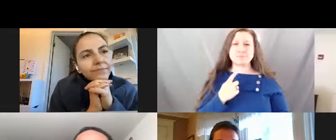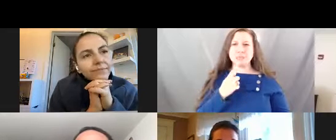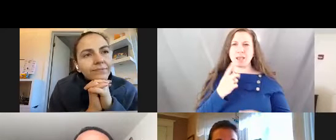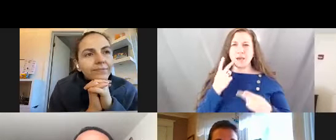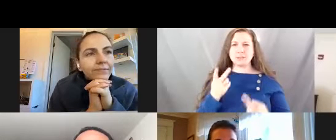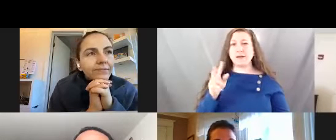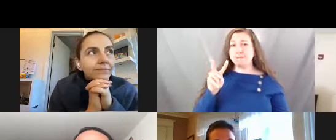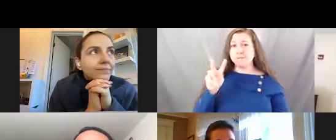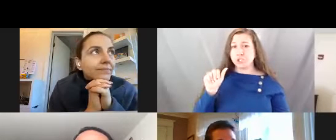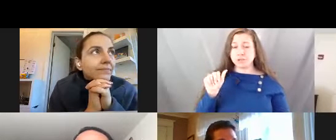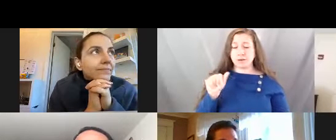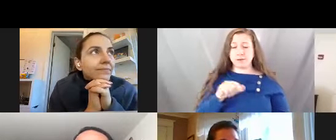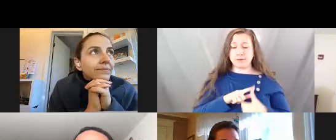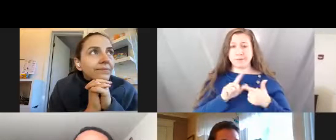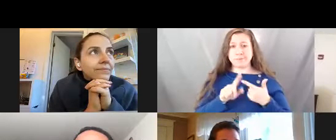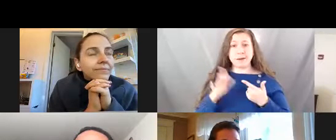Virginia, California,